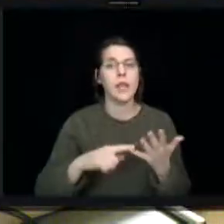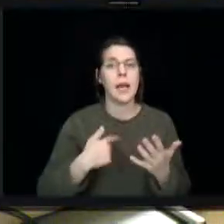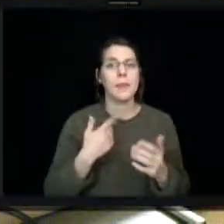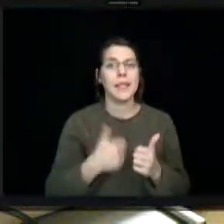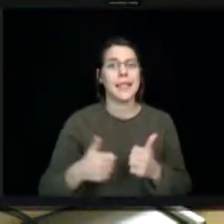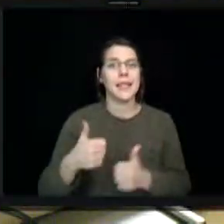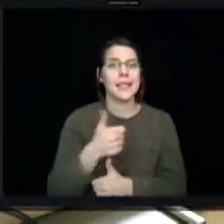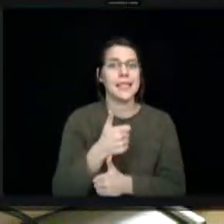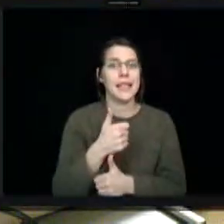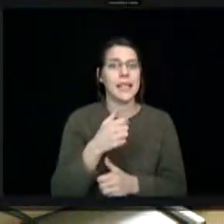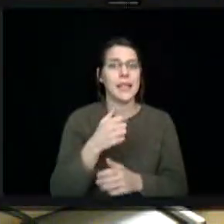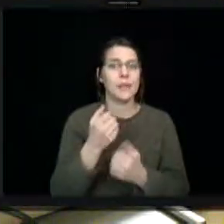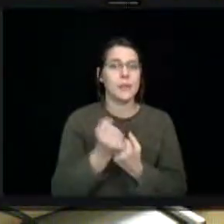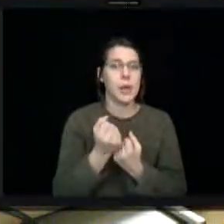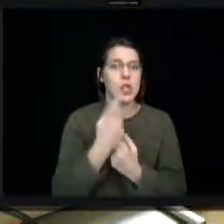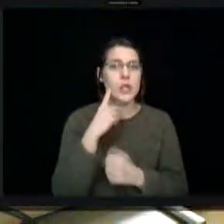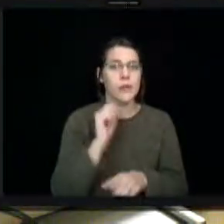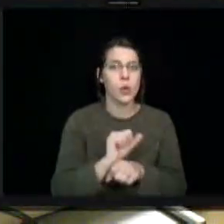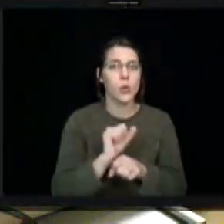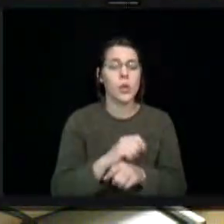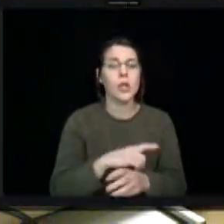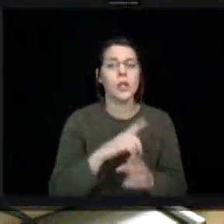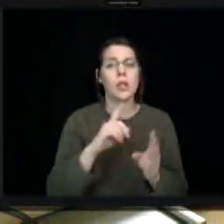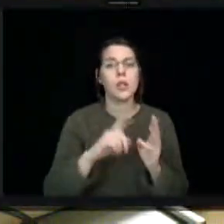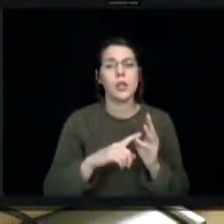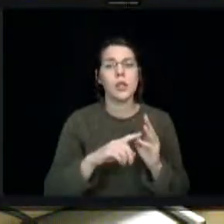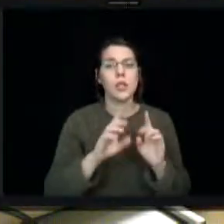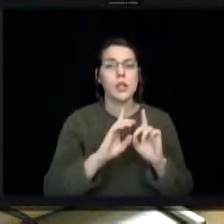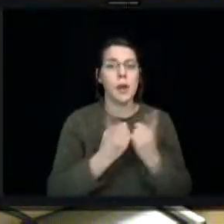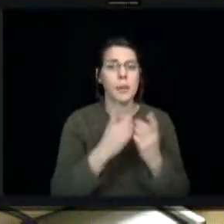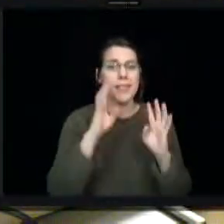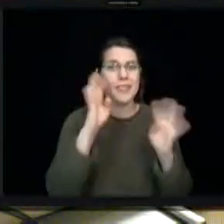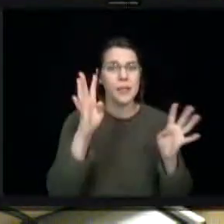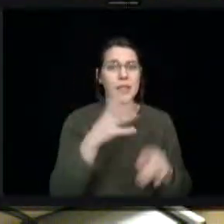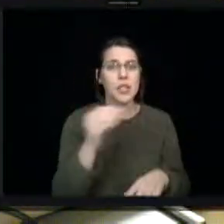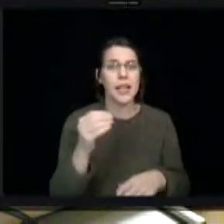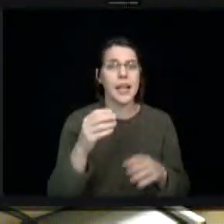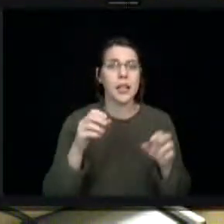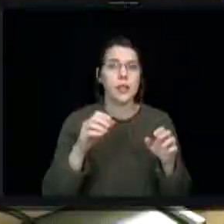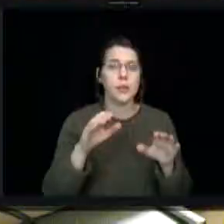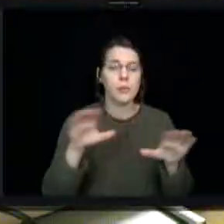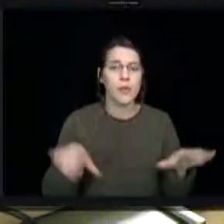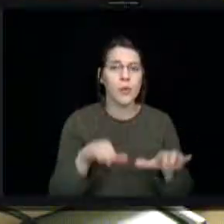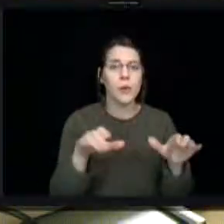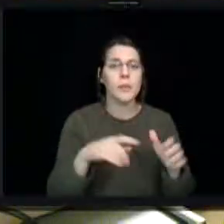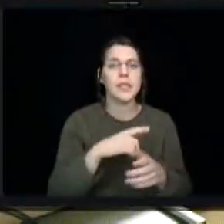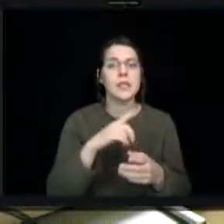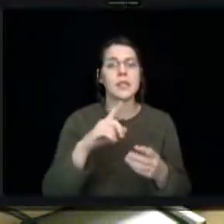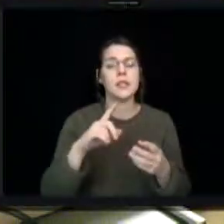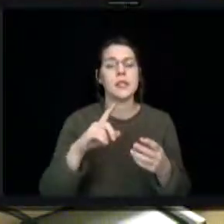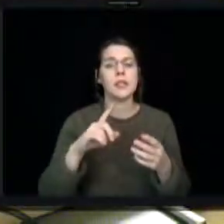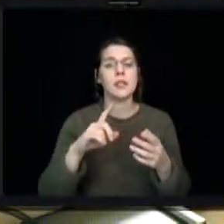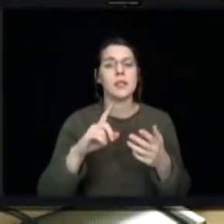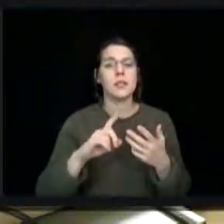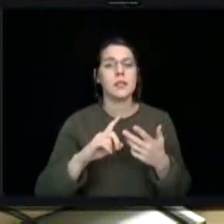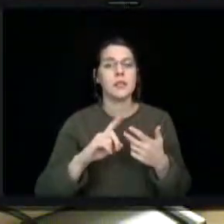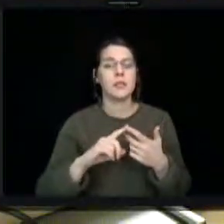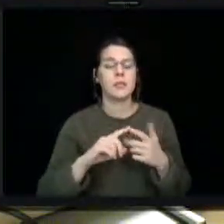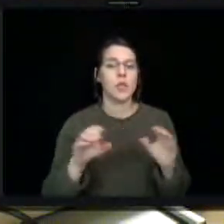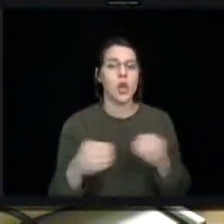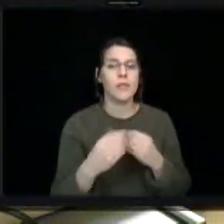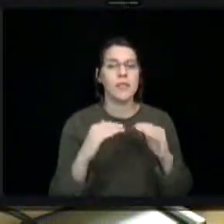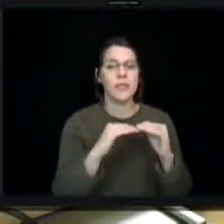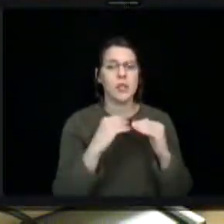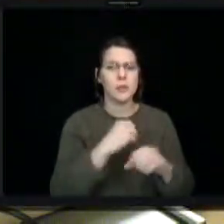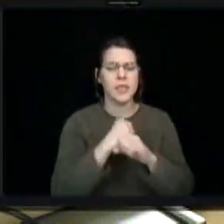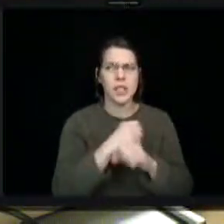work. Department of Innovation and Performance, Office of Equal Protection, Office of Business Diversity. I think I covered everybody.